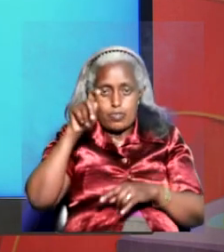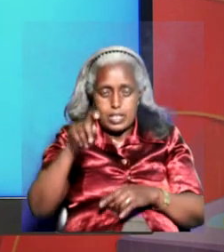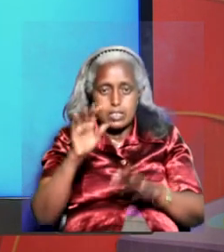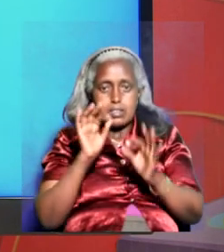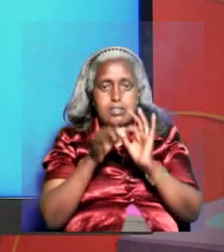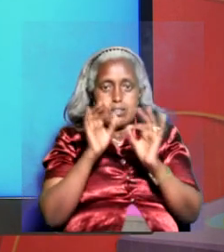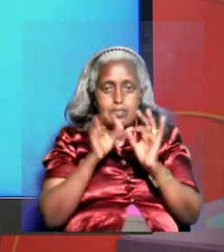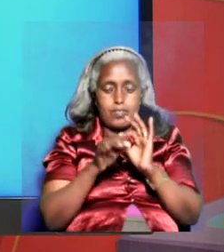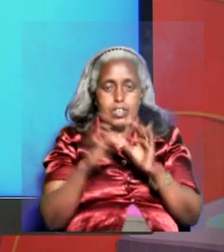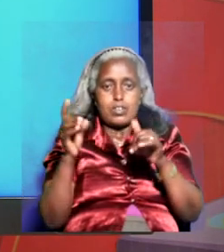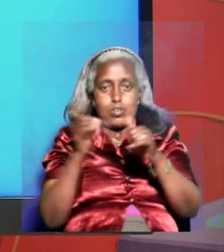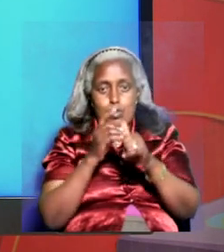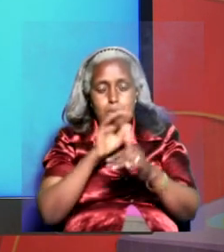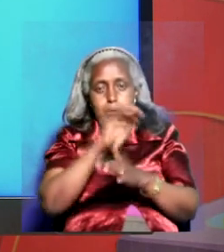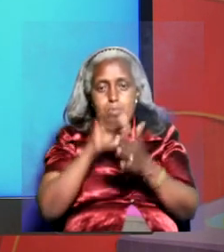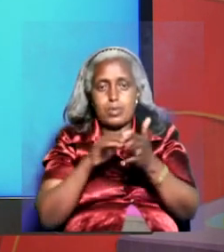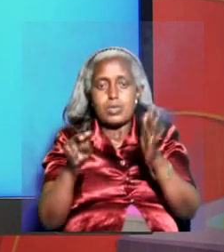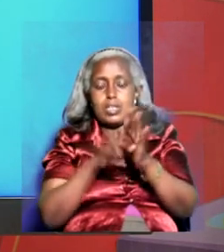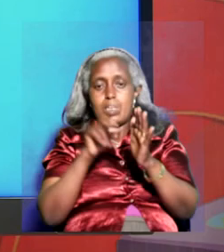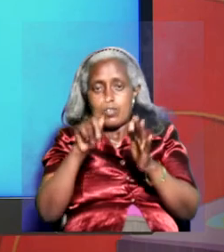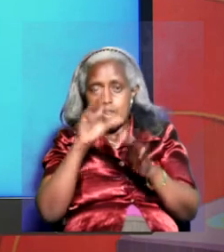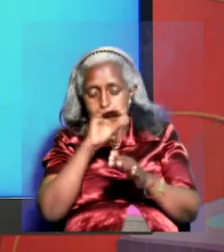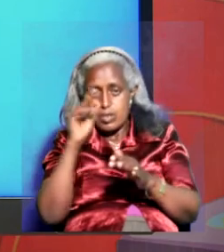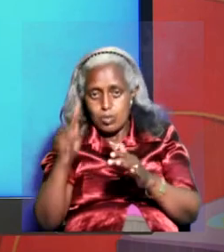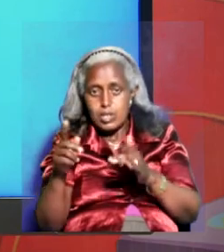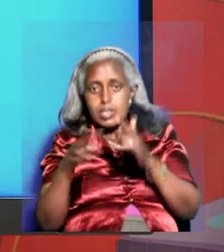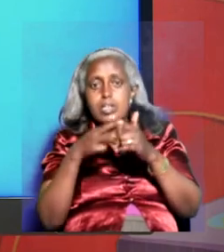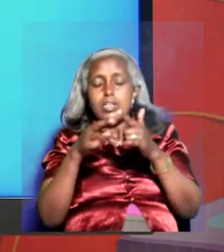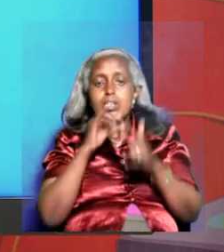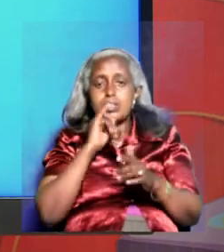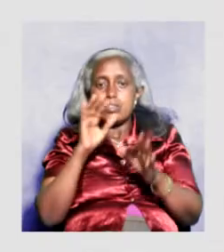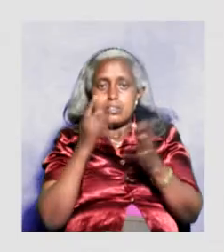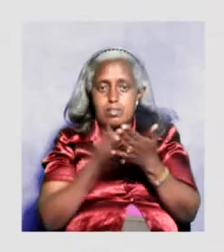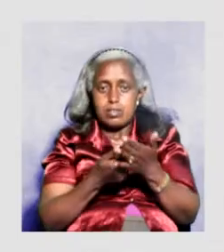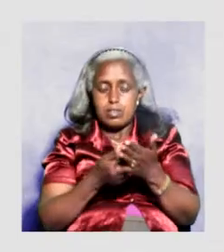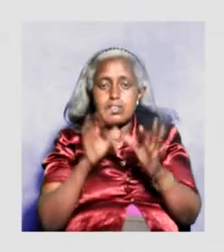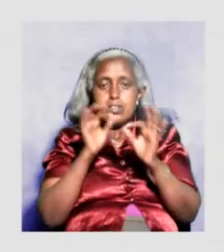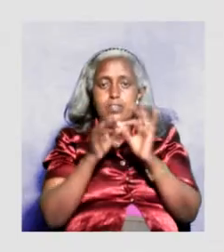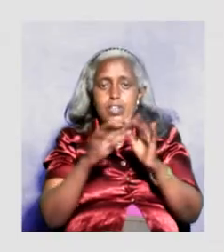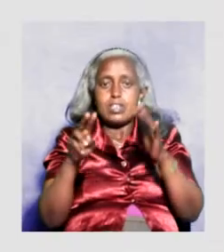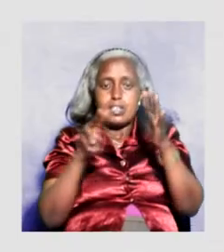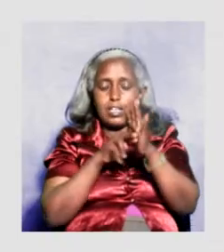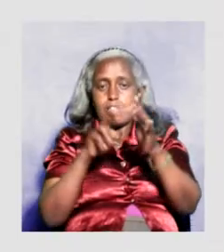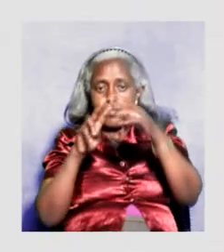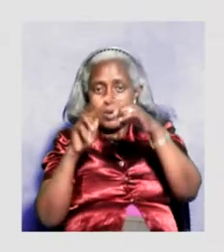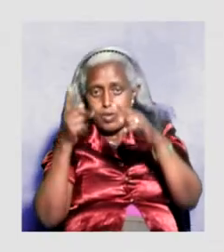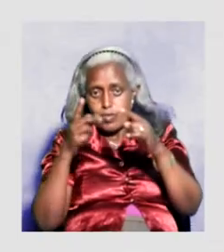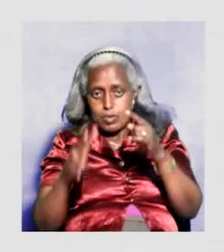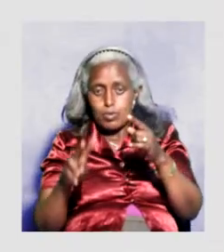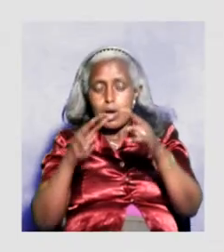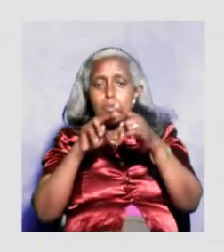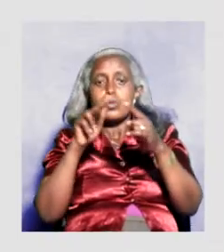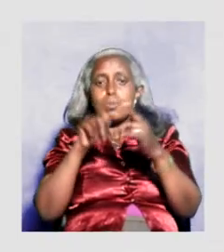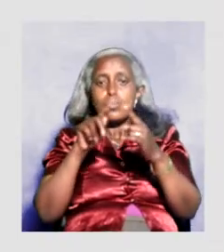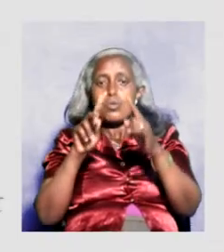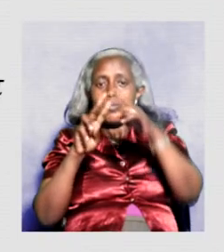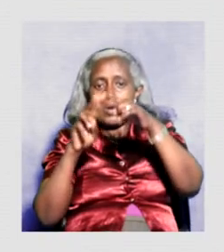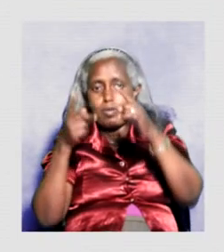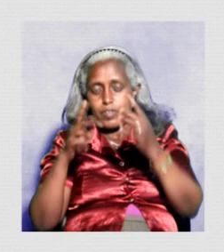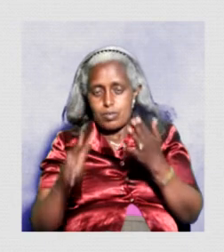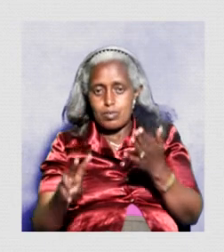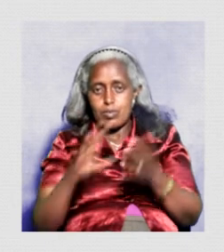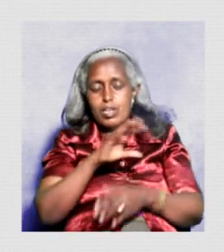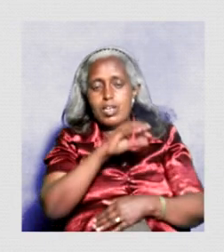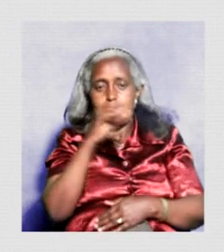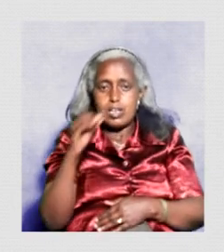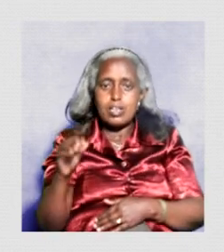defined, its domain is between -1 and 1, its range is this, defined on -pi over 2 up to pi over 2,